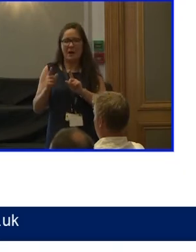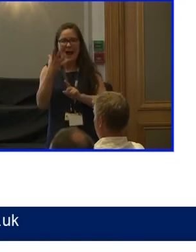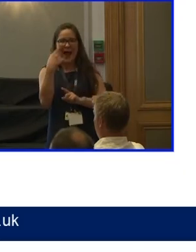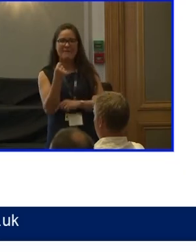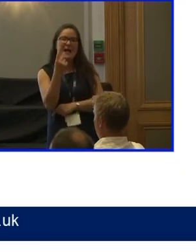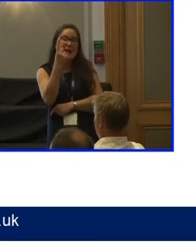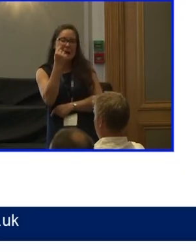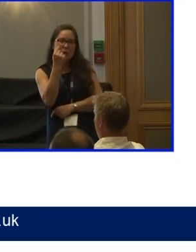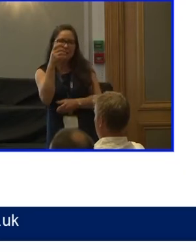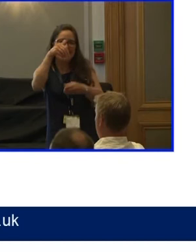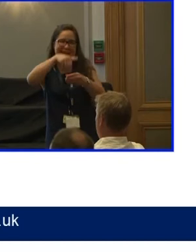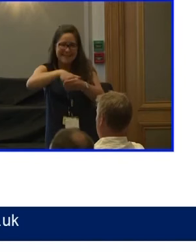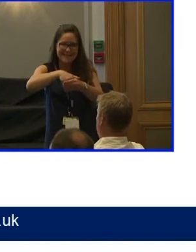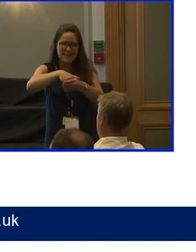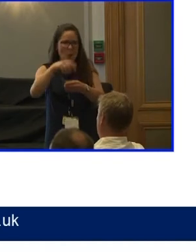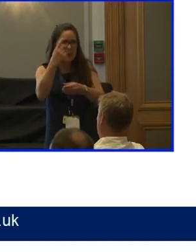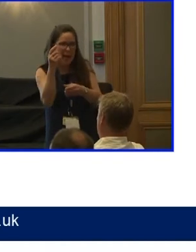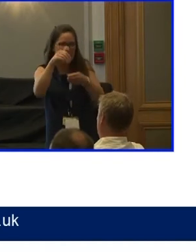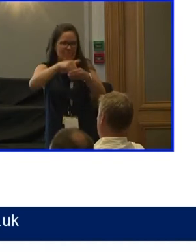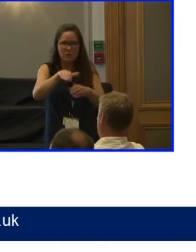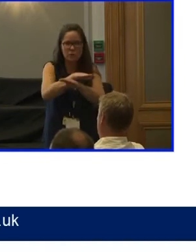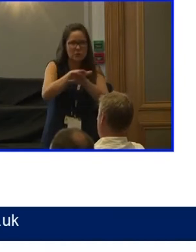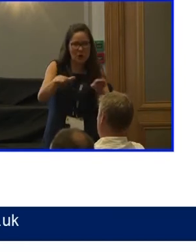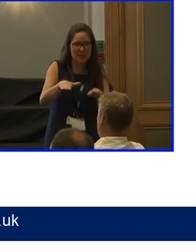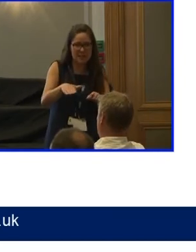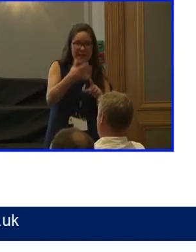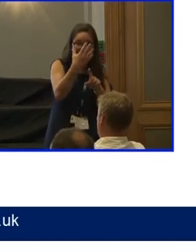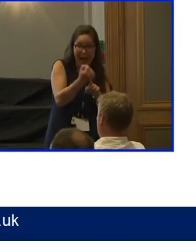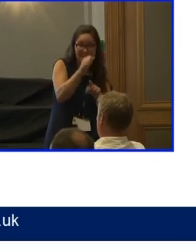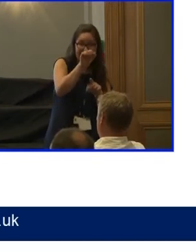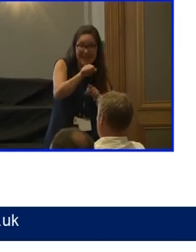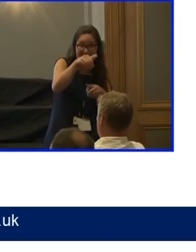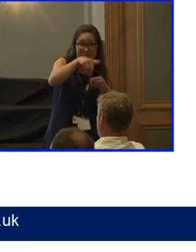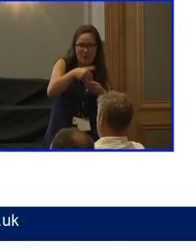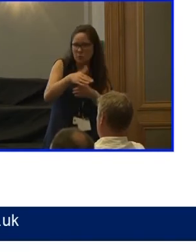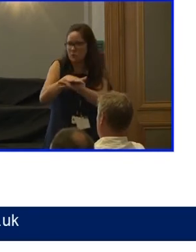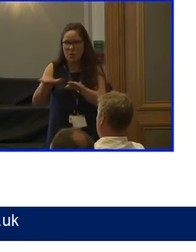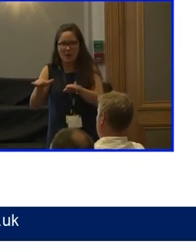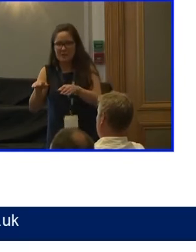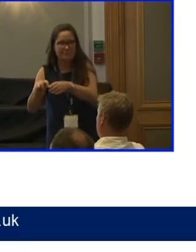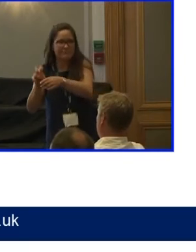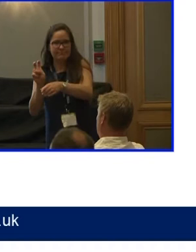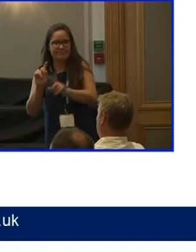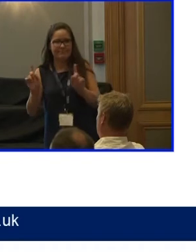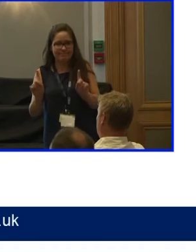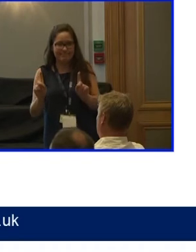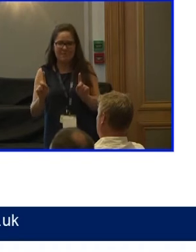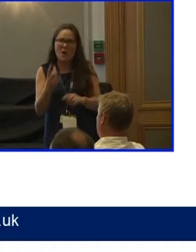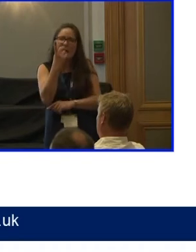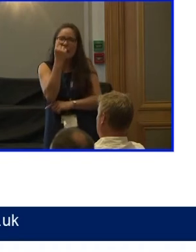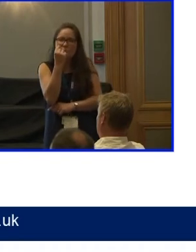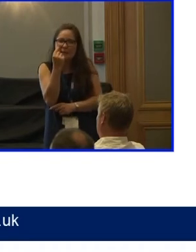so it's the inclusion or exclusion criteria, which are used to determine who might be eligible for a study. And these eligibility criteria are really important